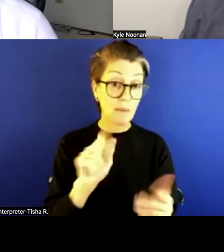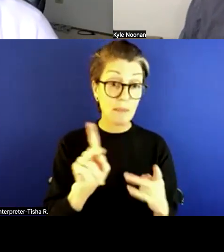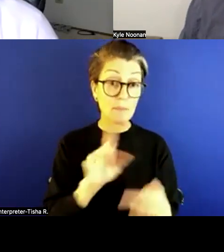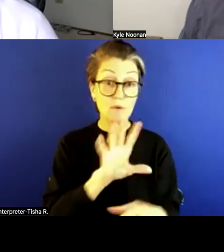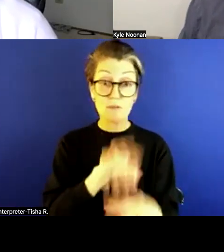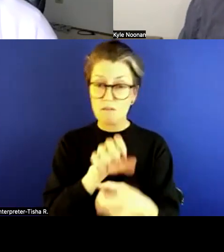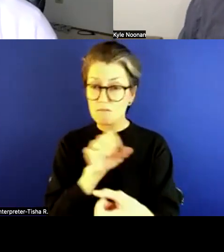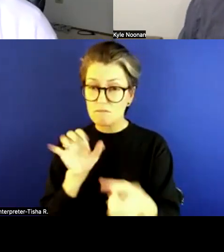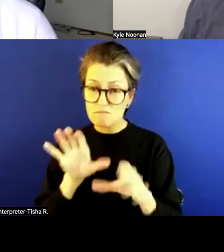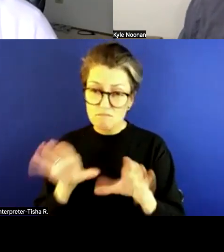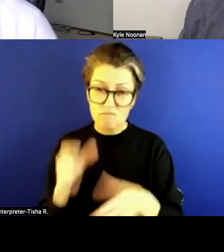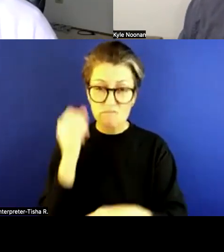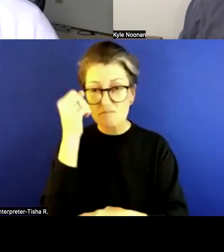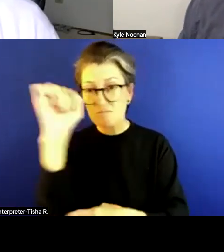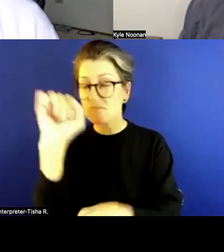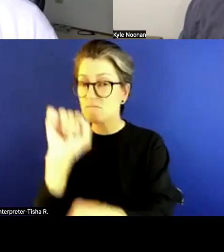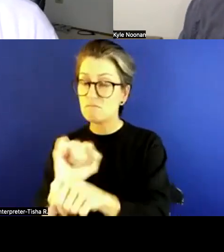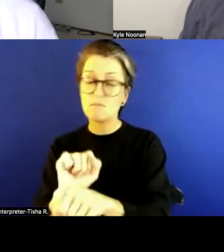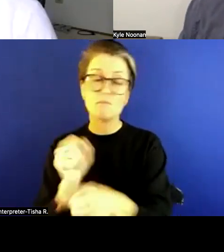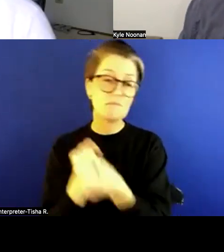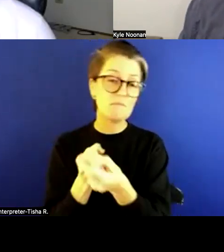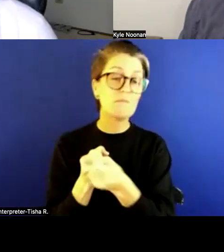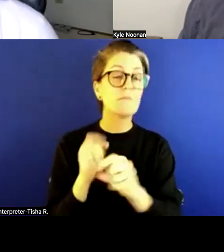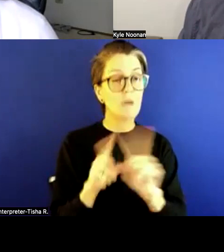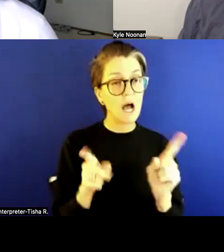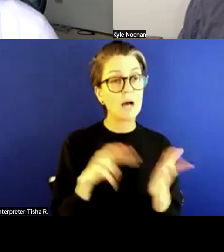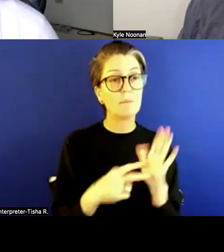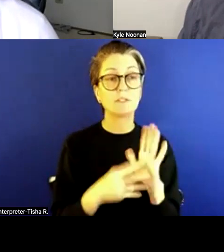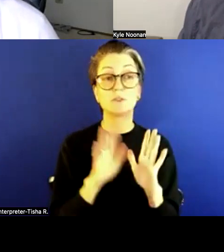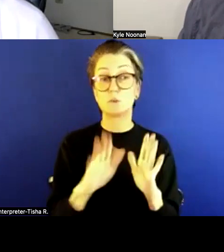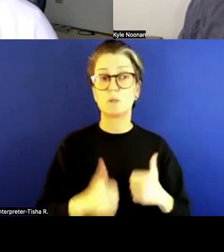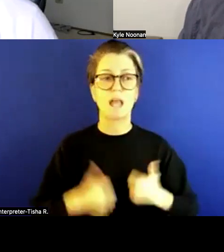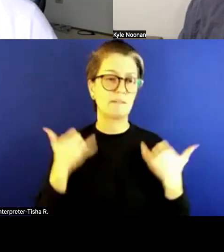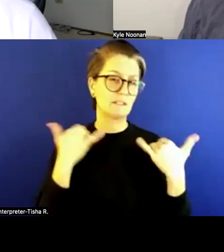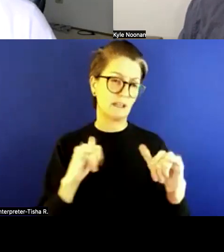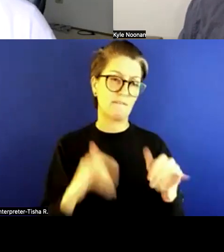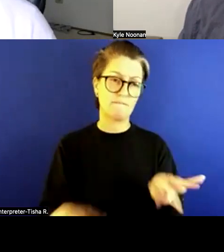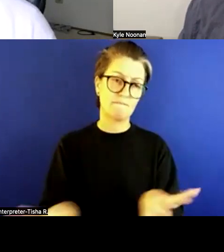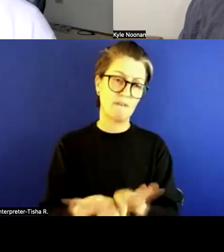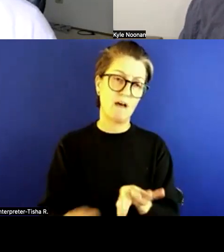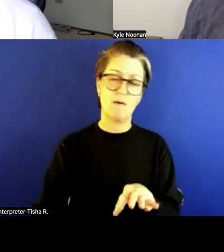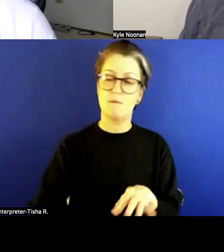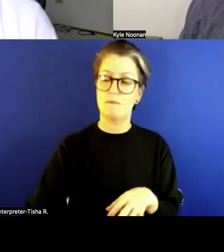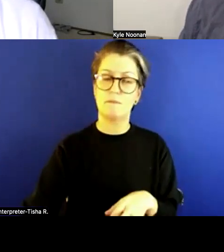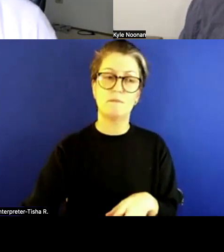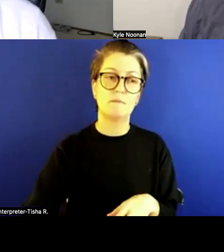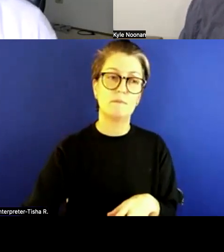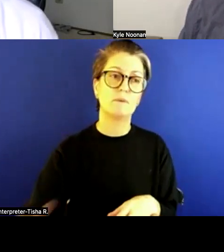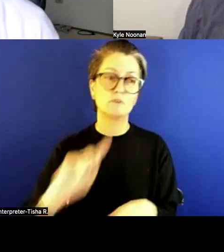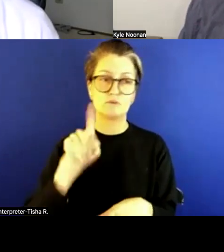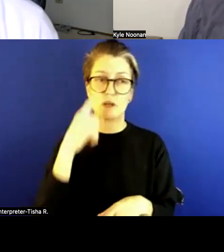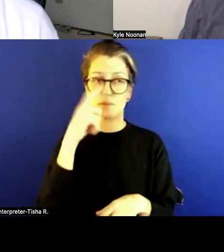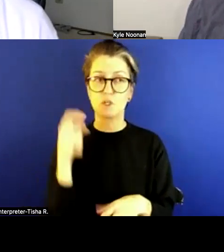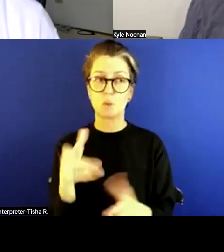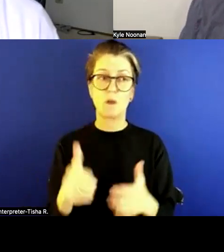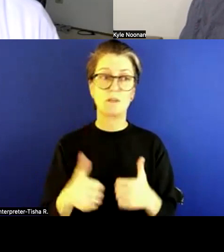that you have to. It doesn't mean that your life has any less value just because you want to live everyday